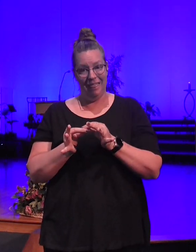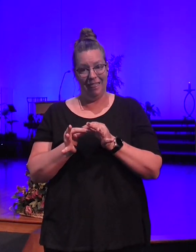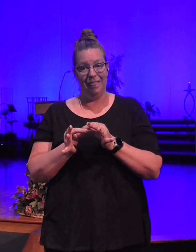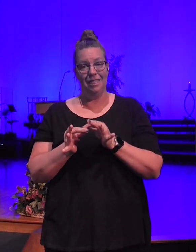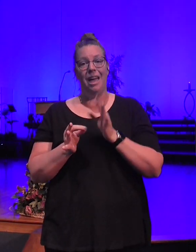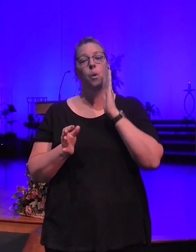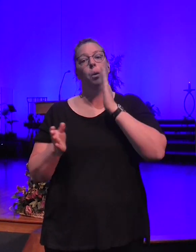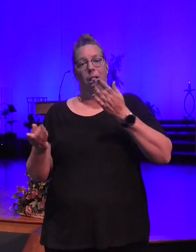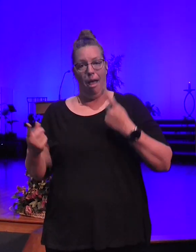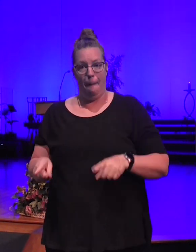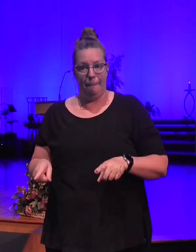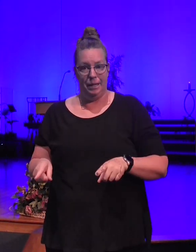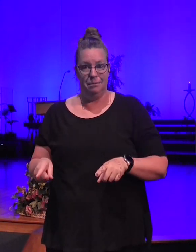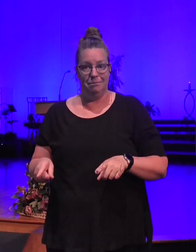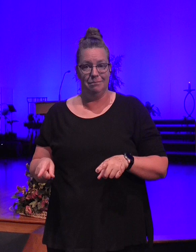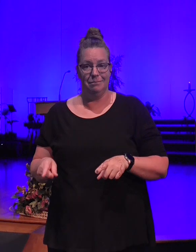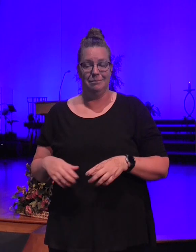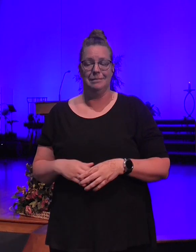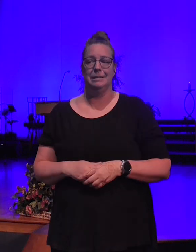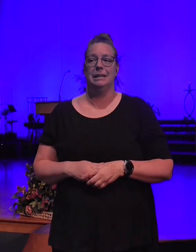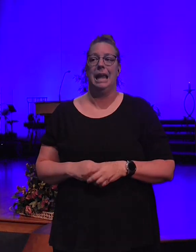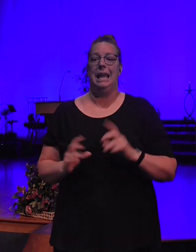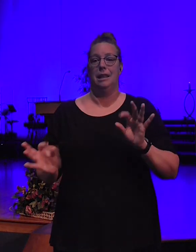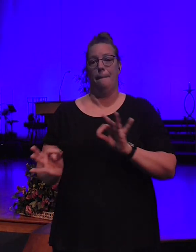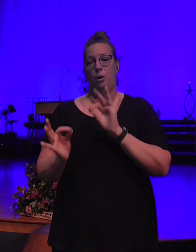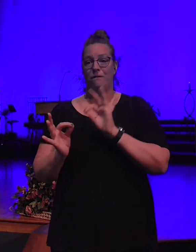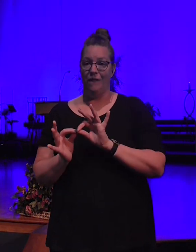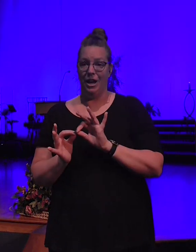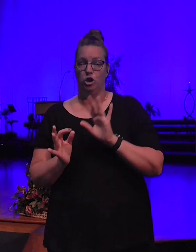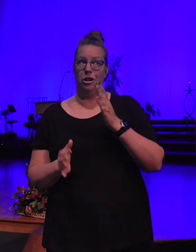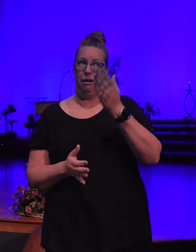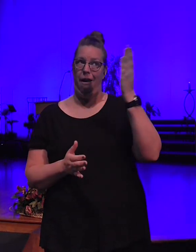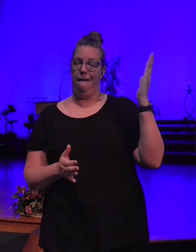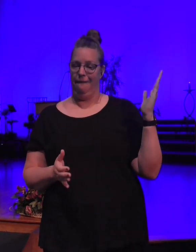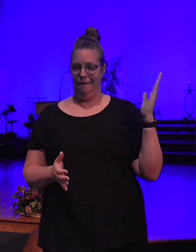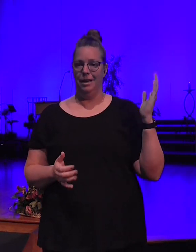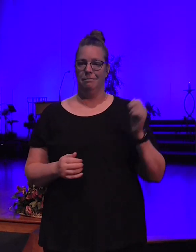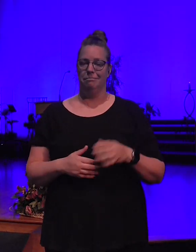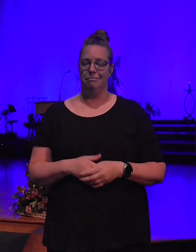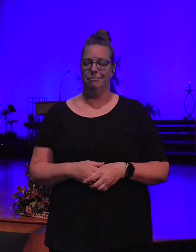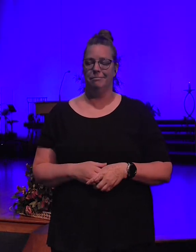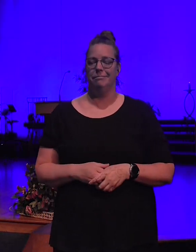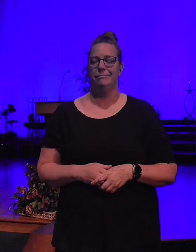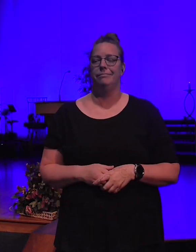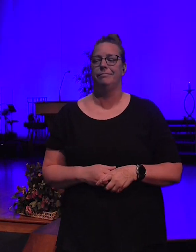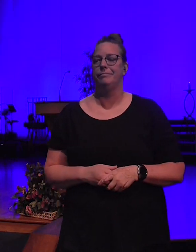unfold in the perfection that is the universe.